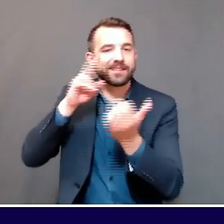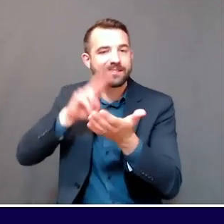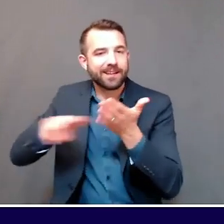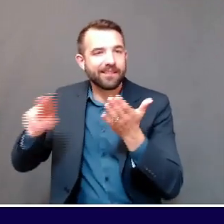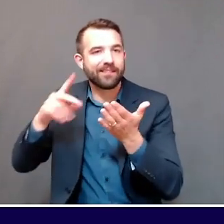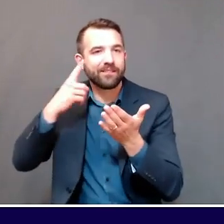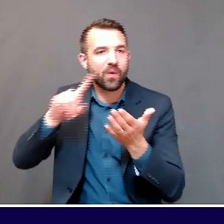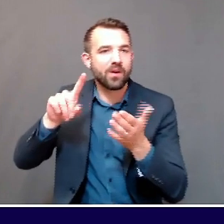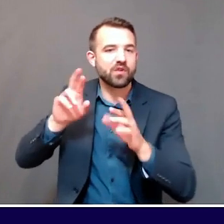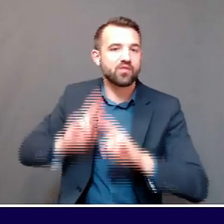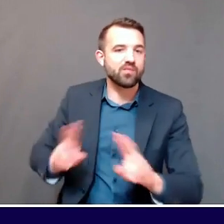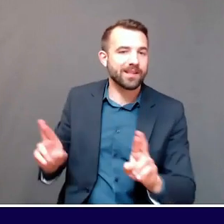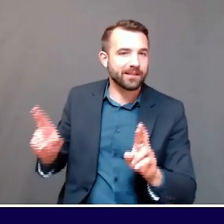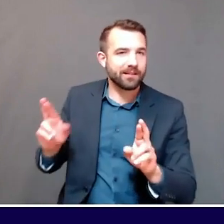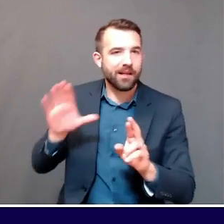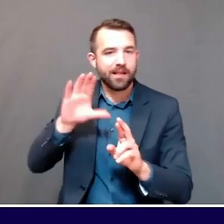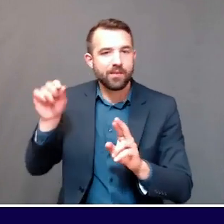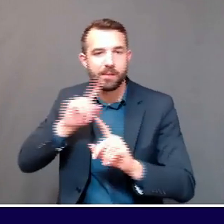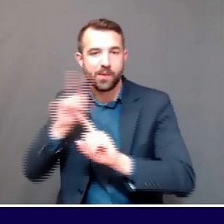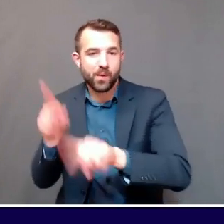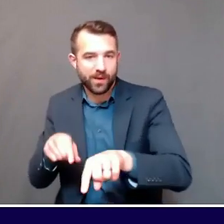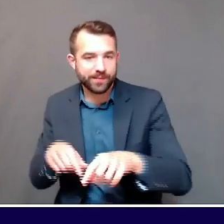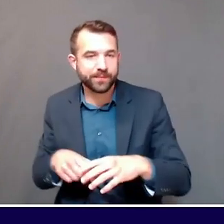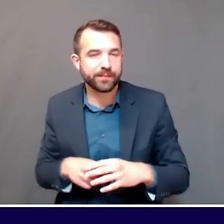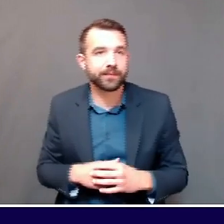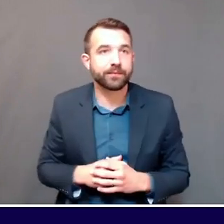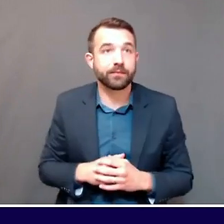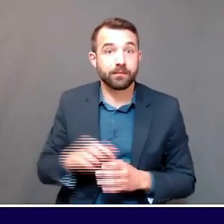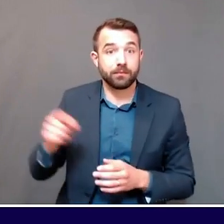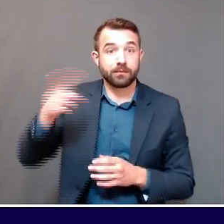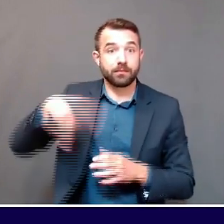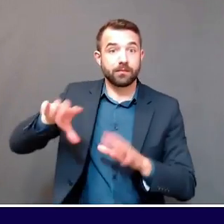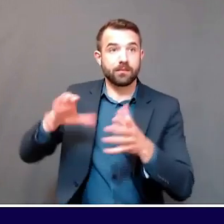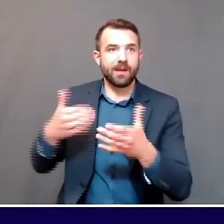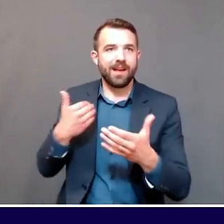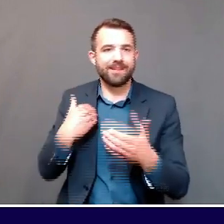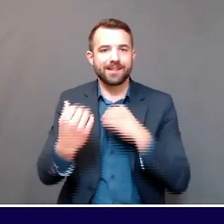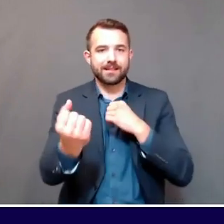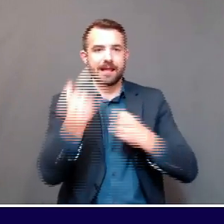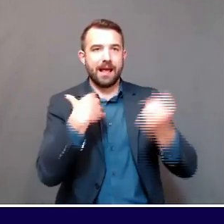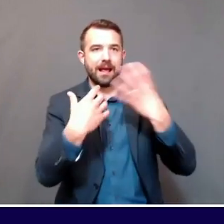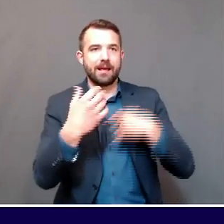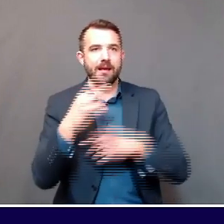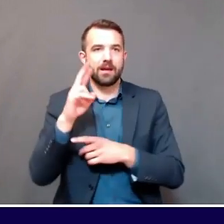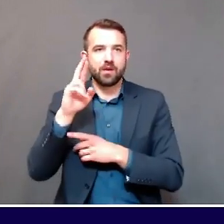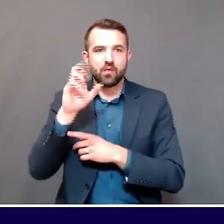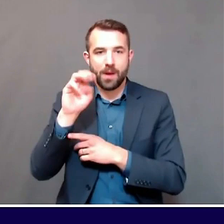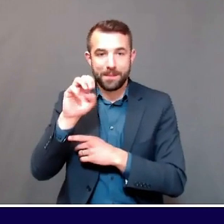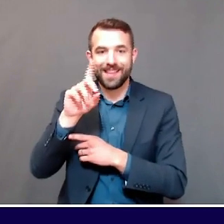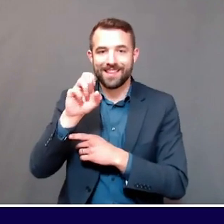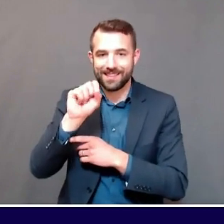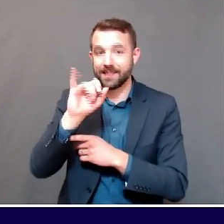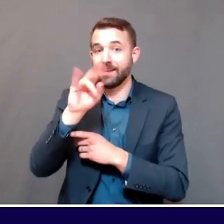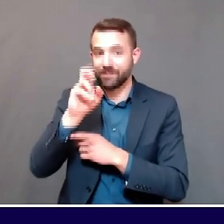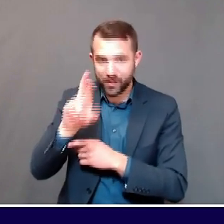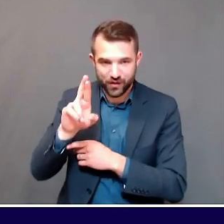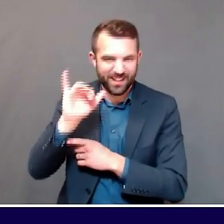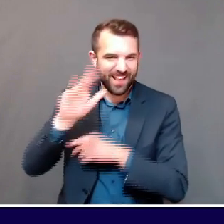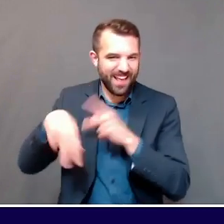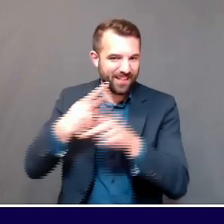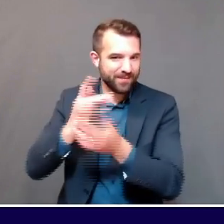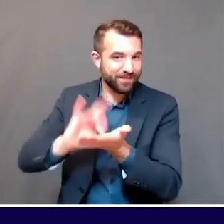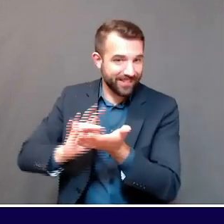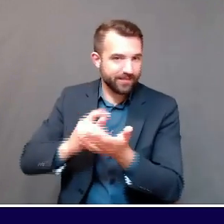for example, is overseeing the distribution of remdesivir. We've had frequent and multiple phone calls with them